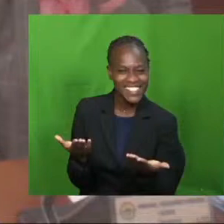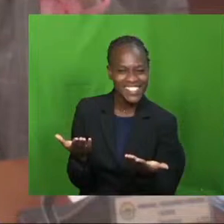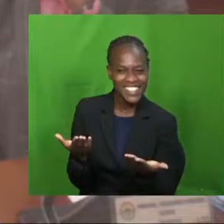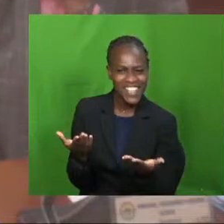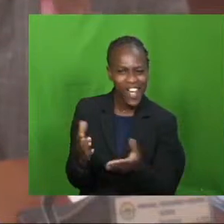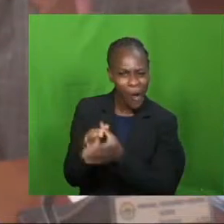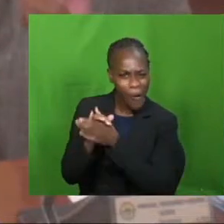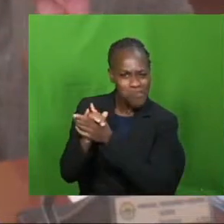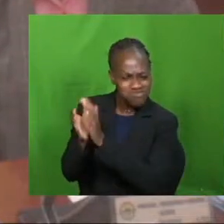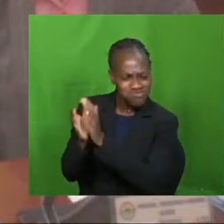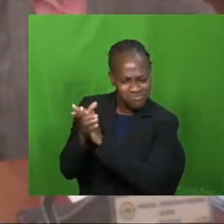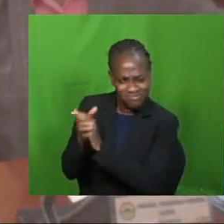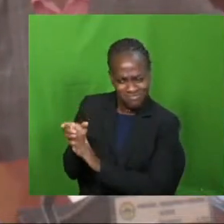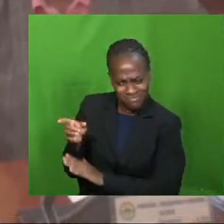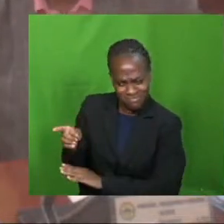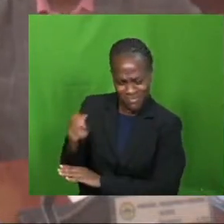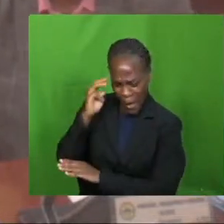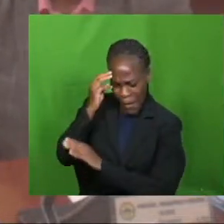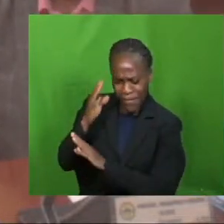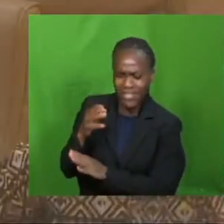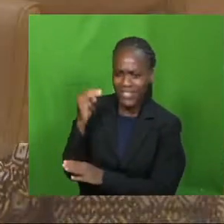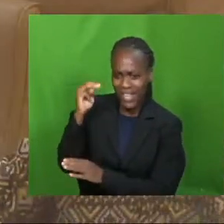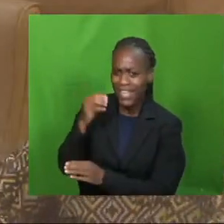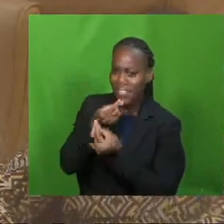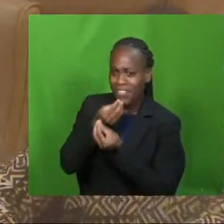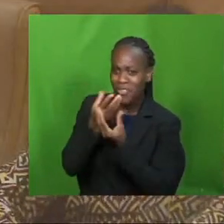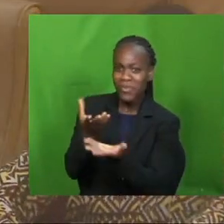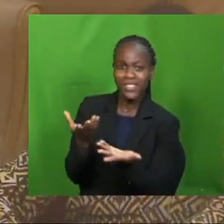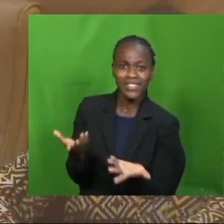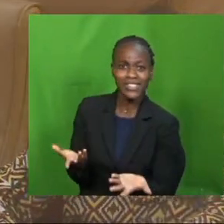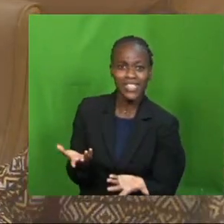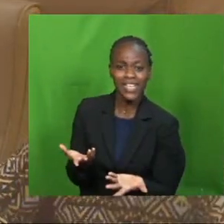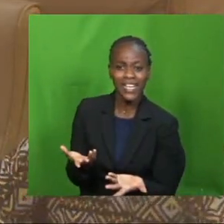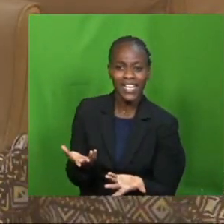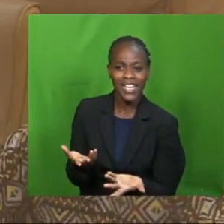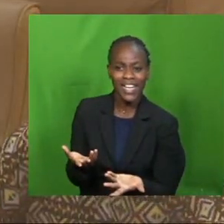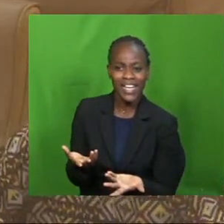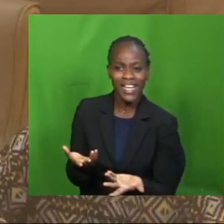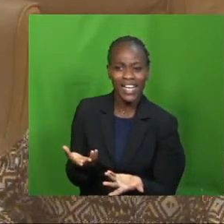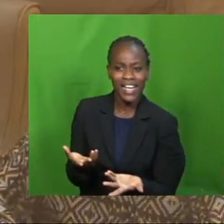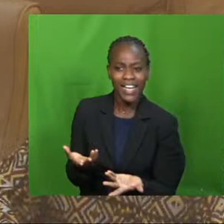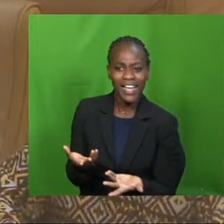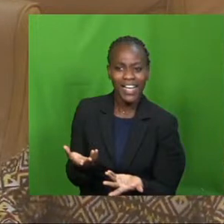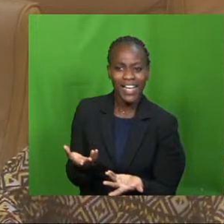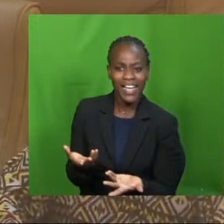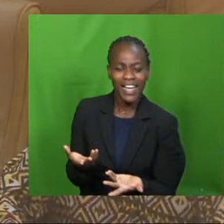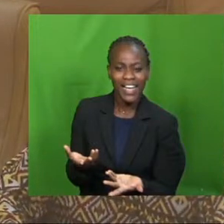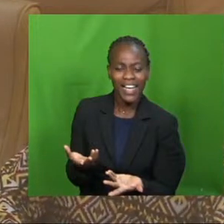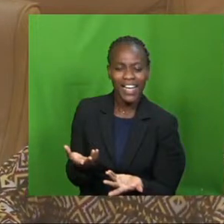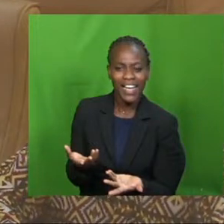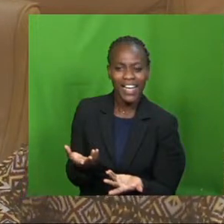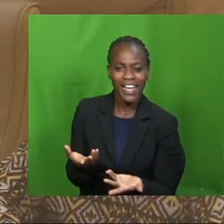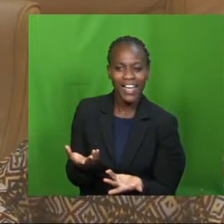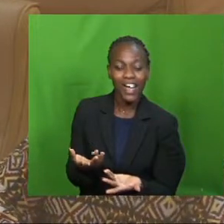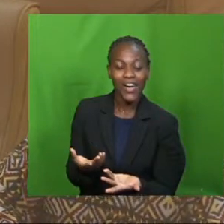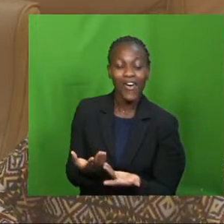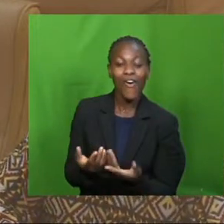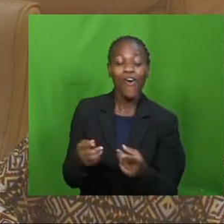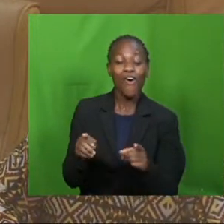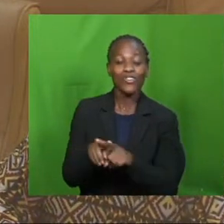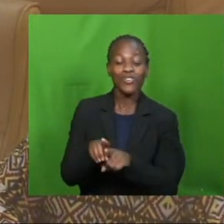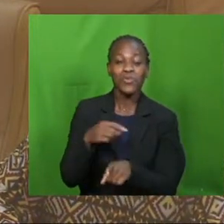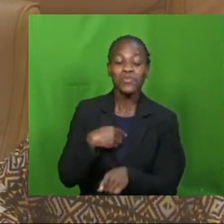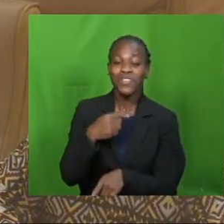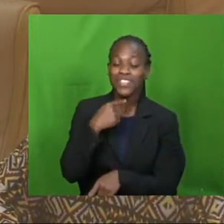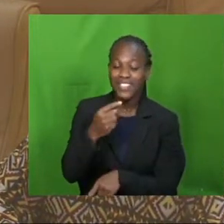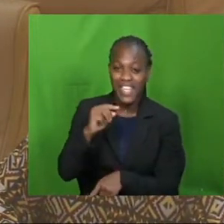the Minister of Information. He was full of praises. And on a more serious note, I said,